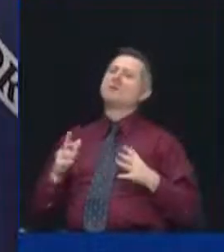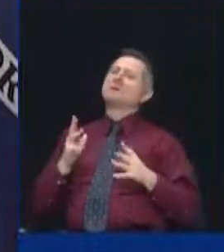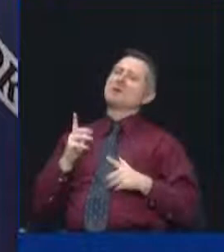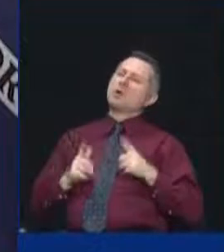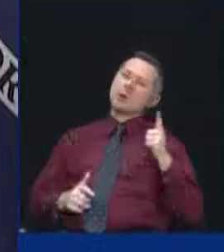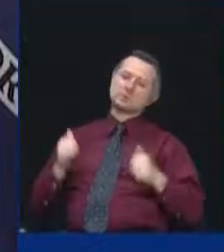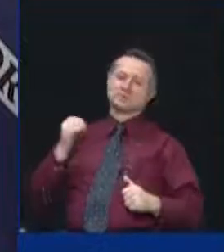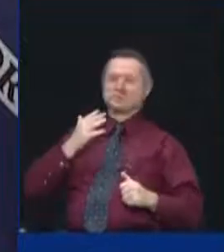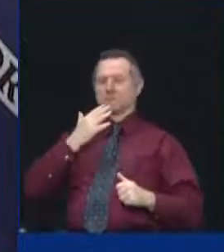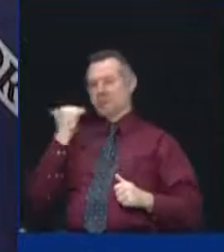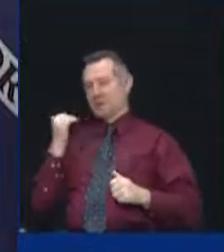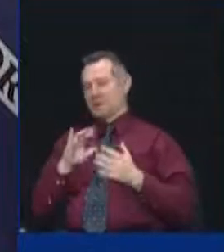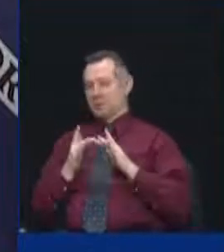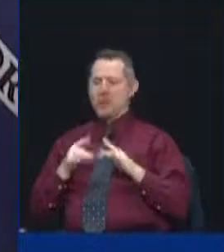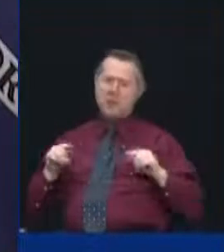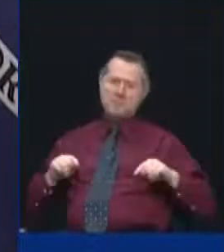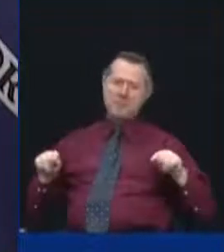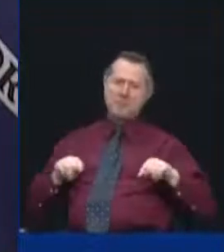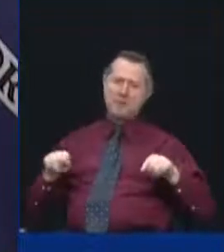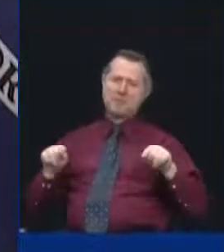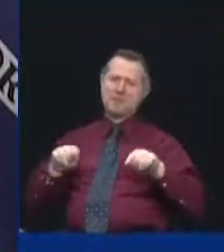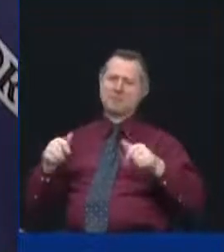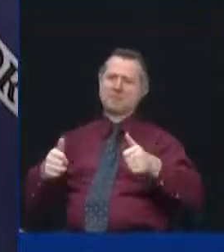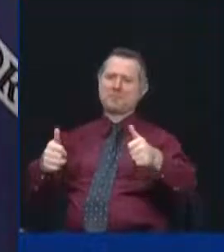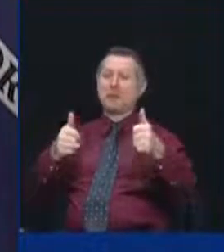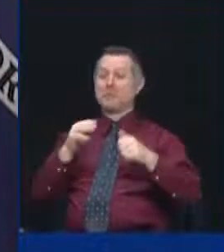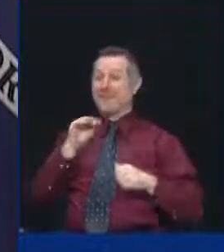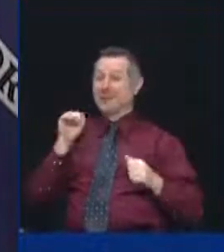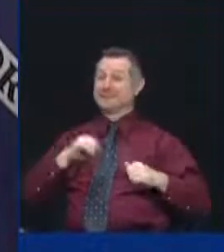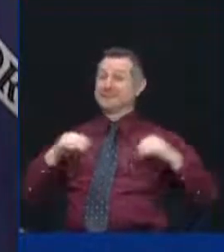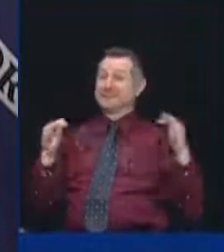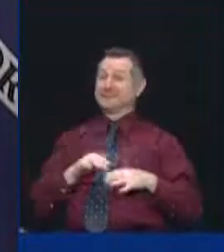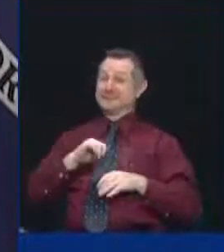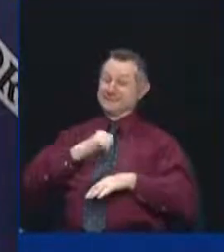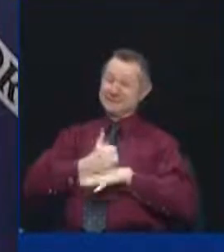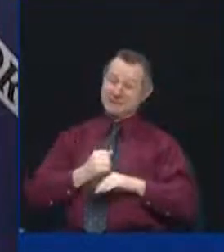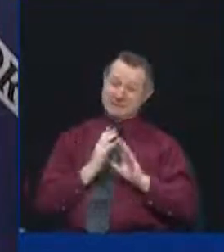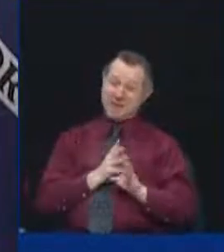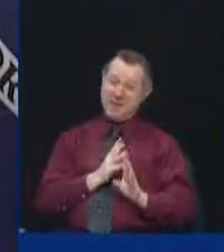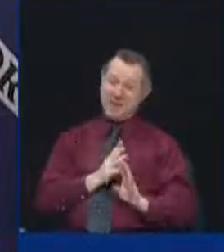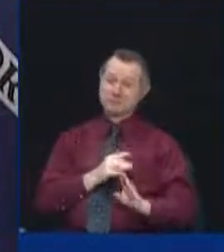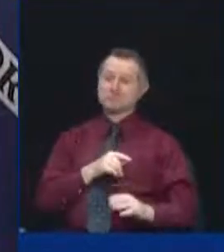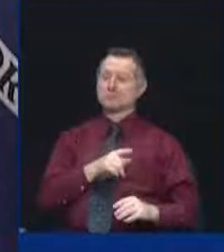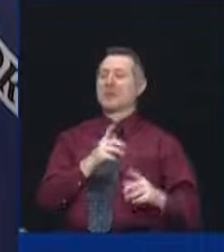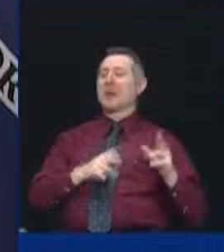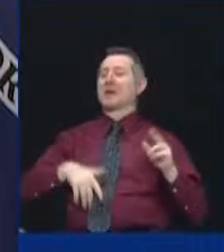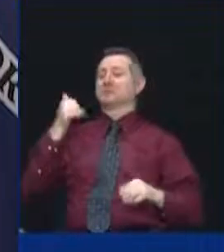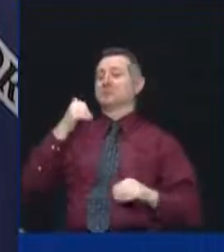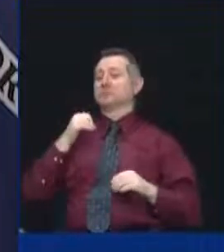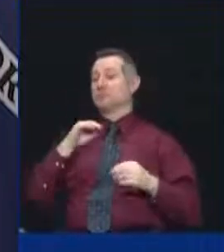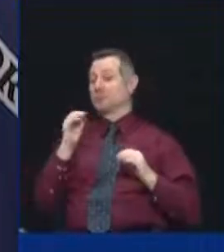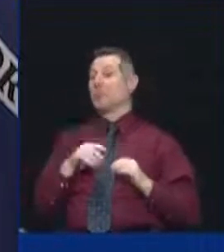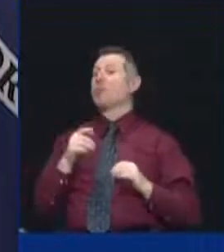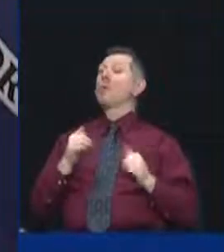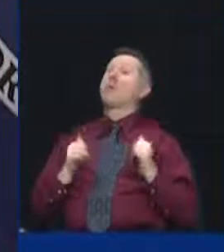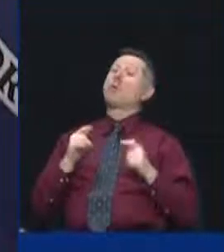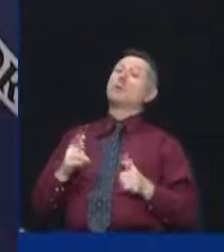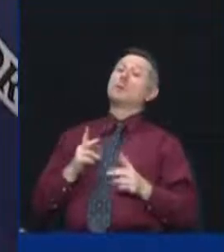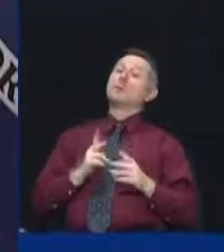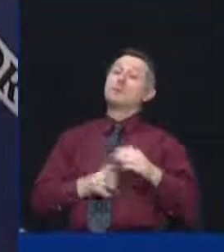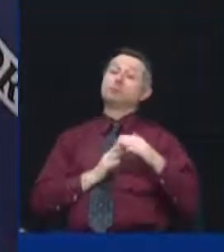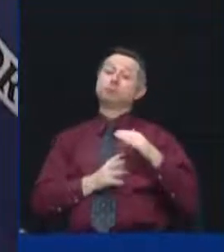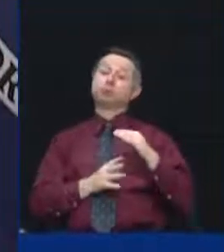mass vaccination sites, which are the highest throughput. And by the way, everybody who went to Javits, not